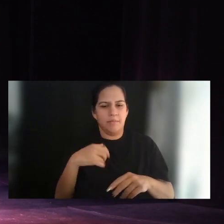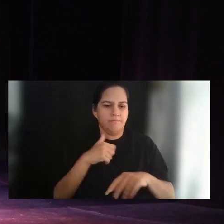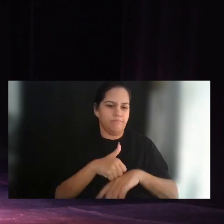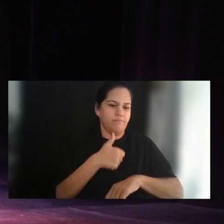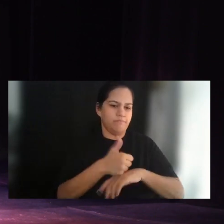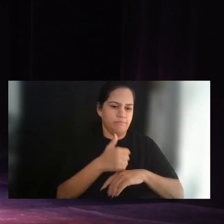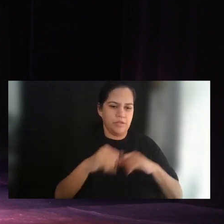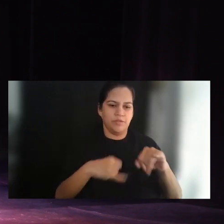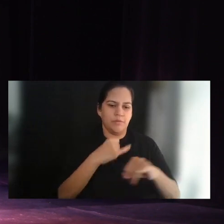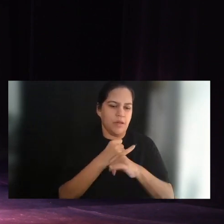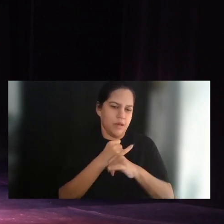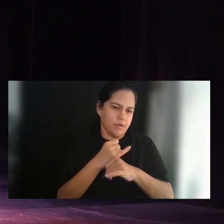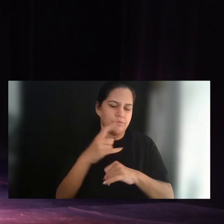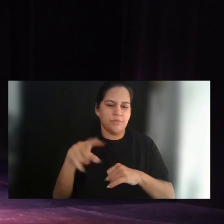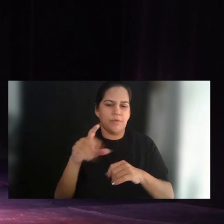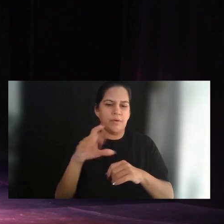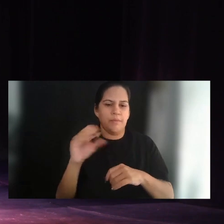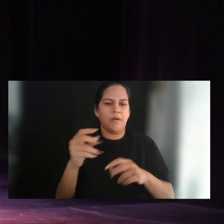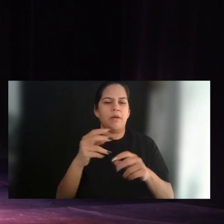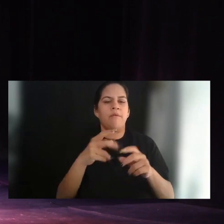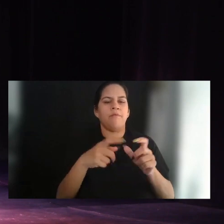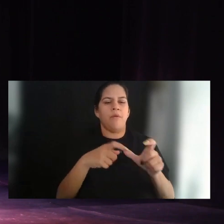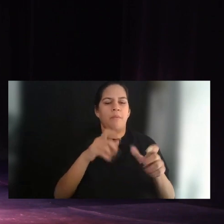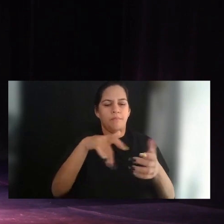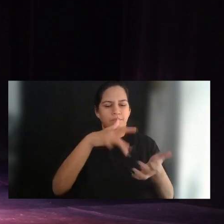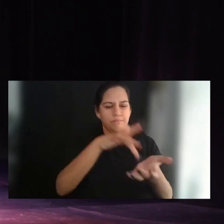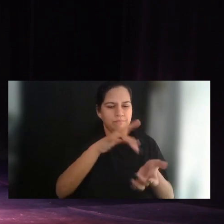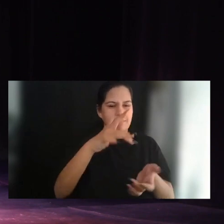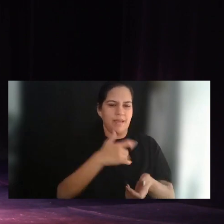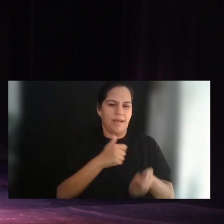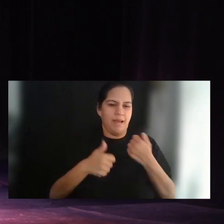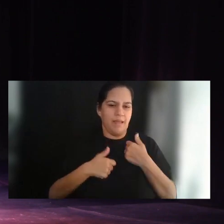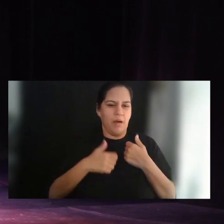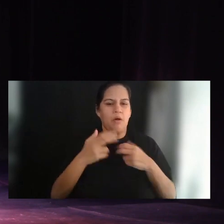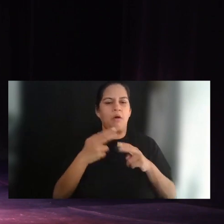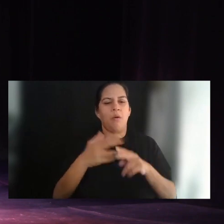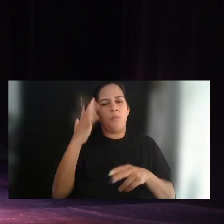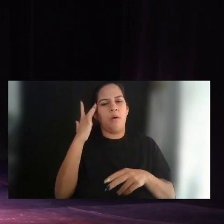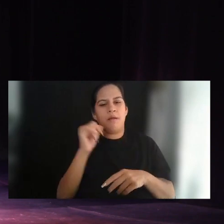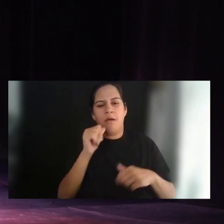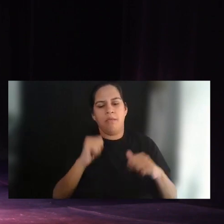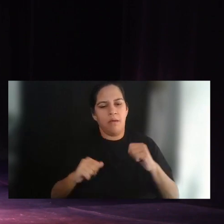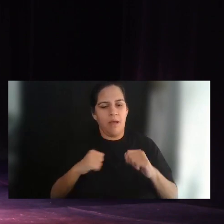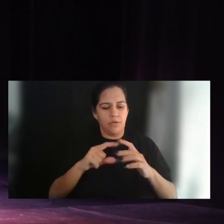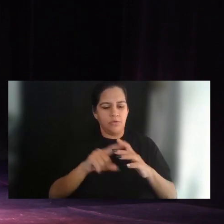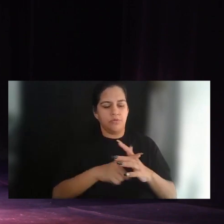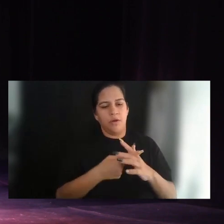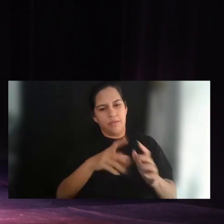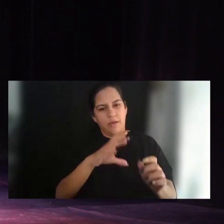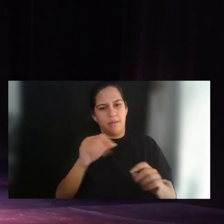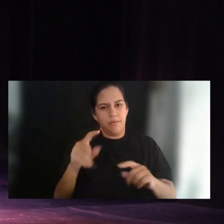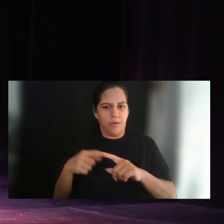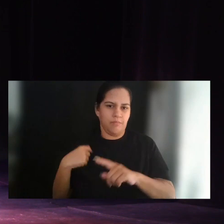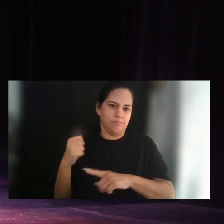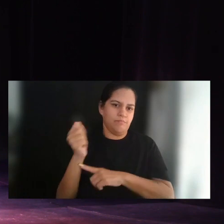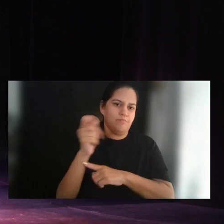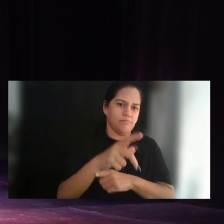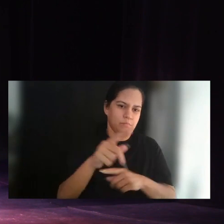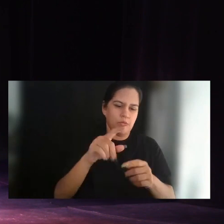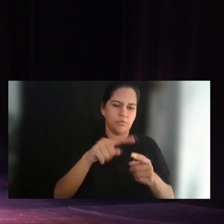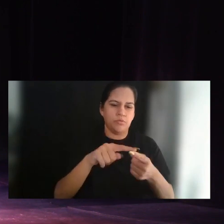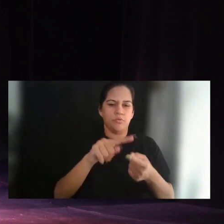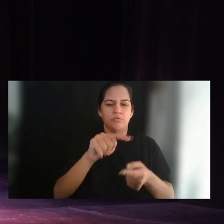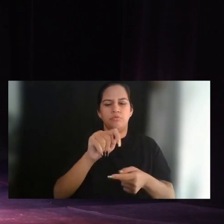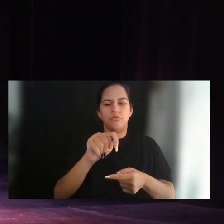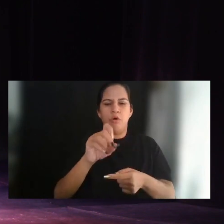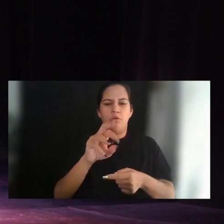Why Not Theatre. I started the company when I returned to Toronto in 2007 after training and working abroad for about 8 years. I had